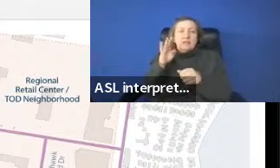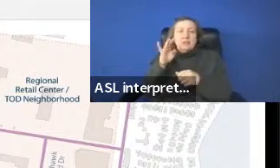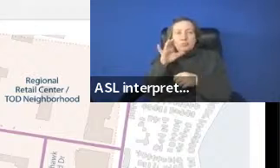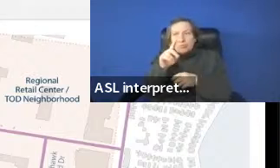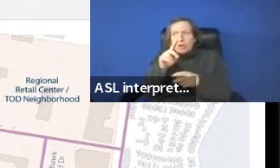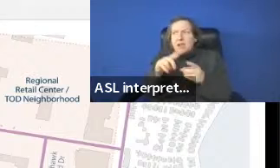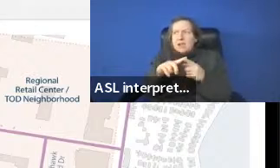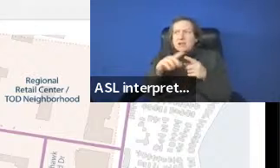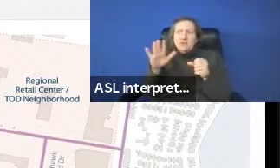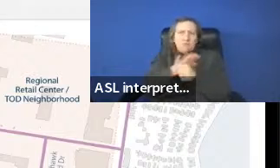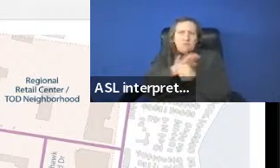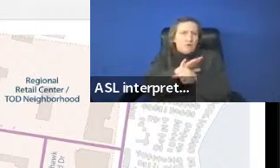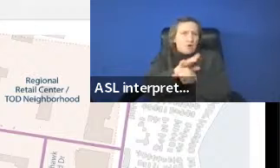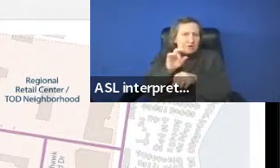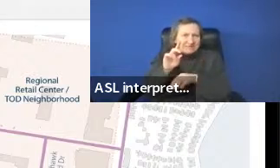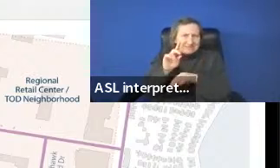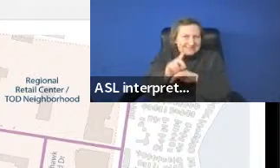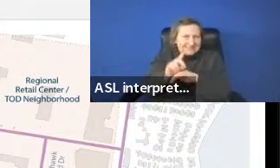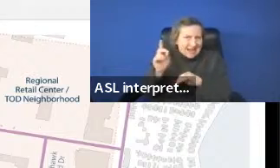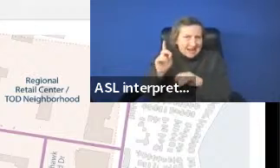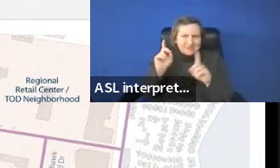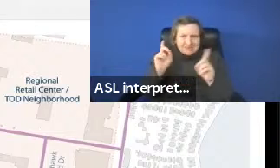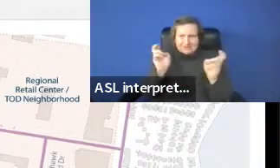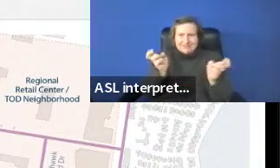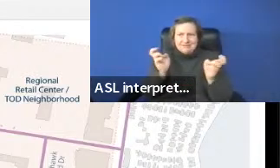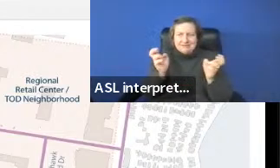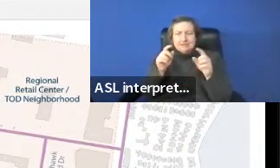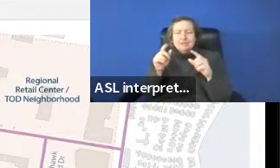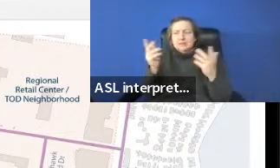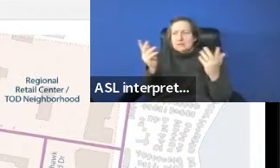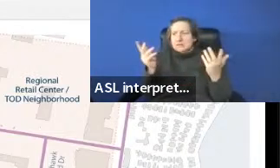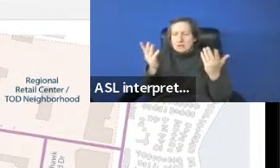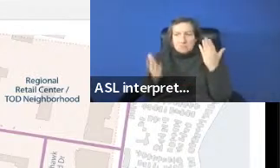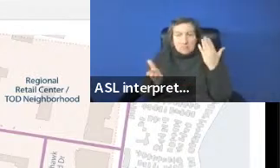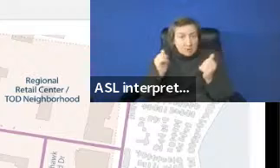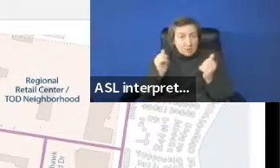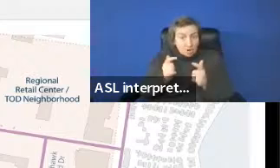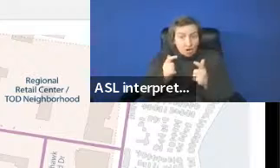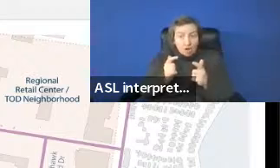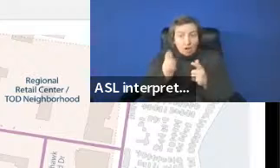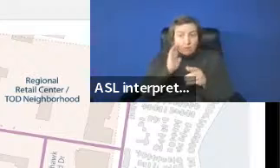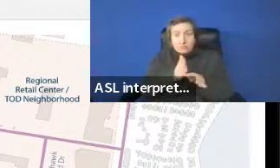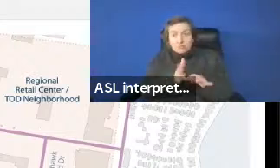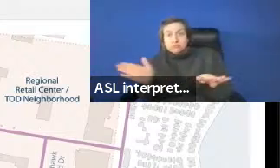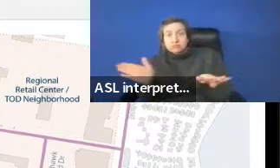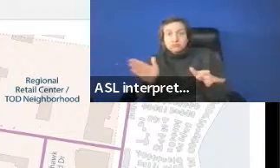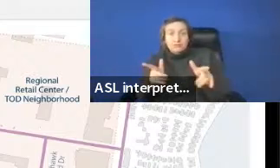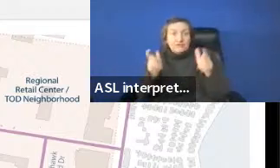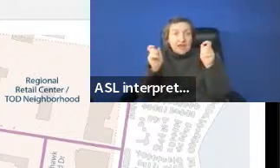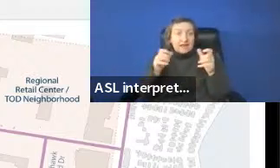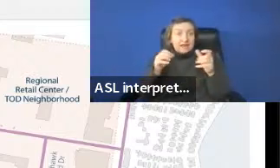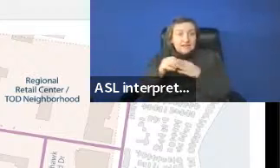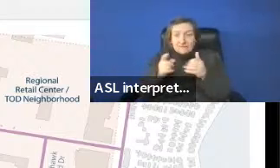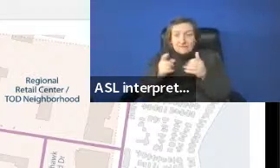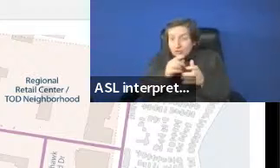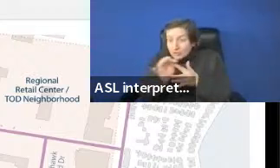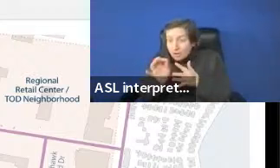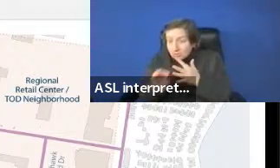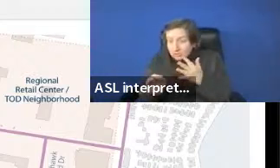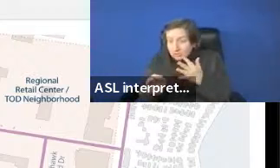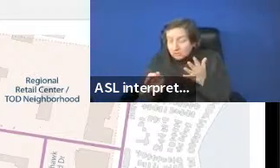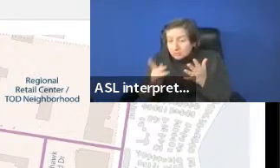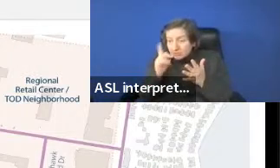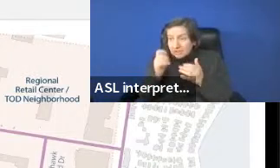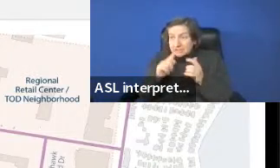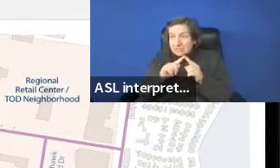diamond. Do they all have their own, maybe they all scoot away quickly in the first option because they're